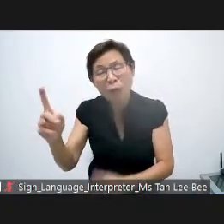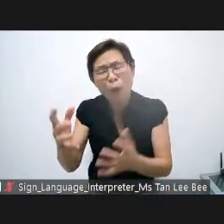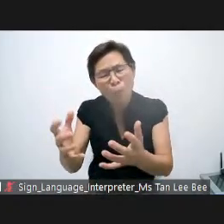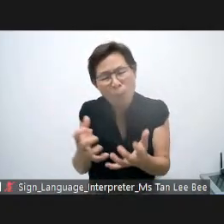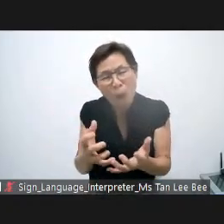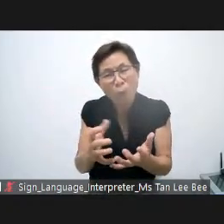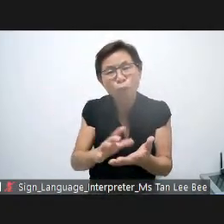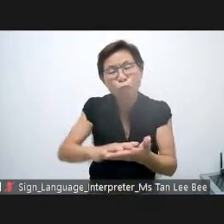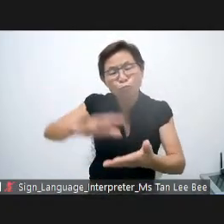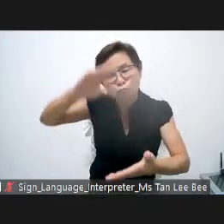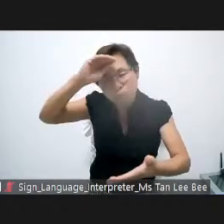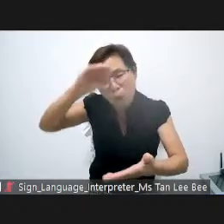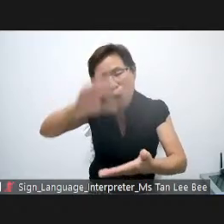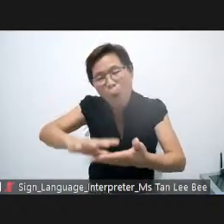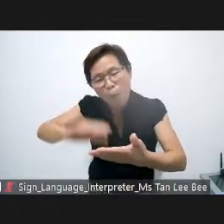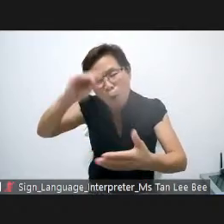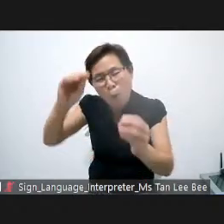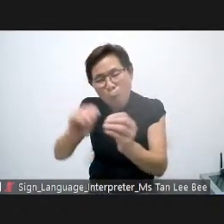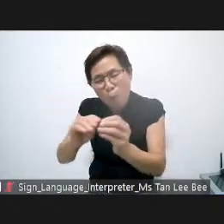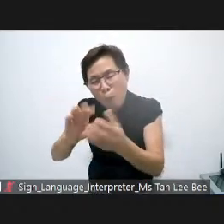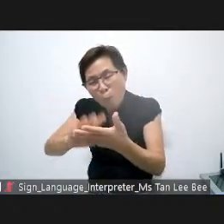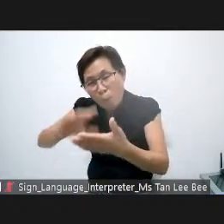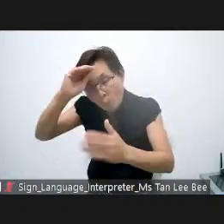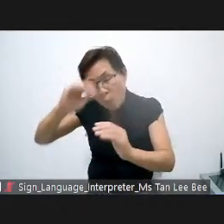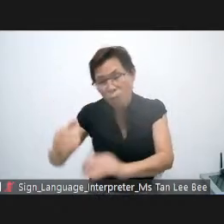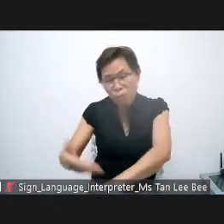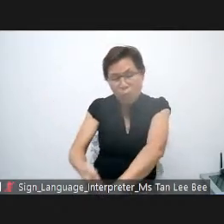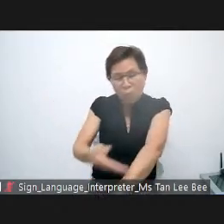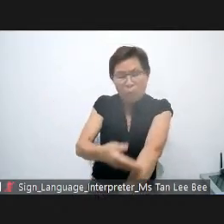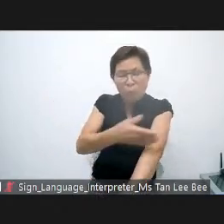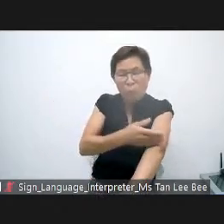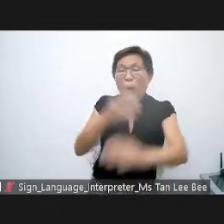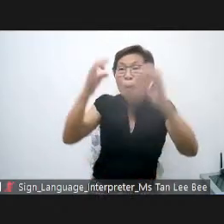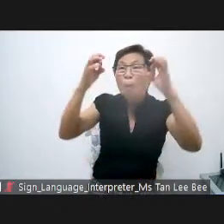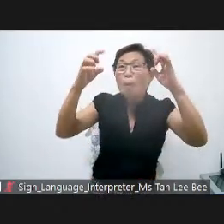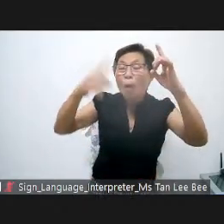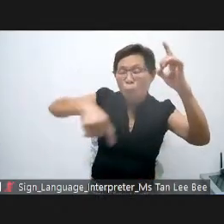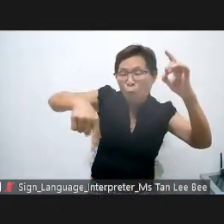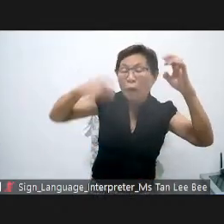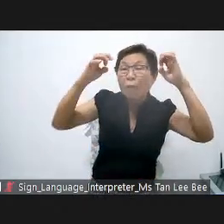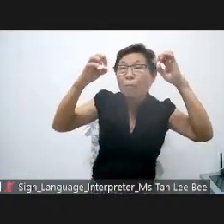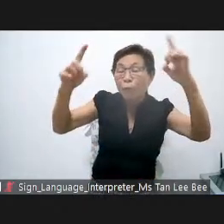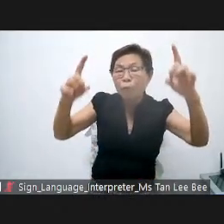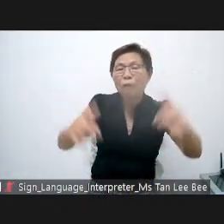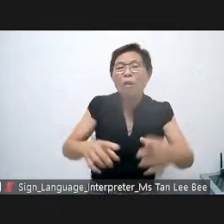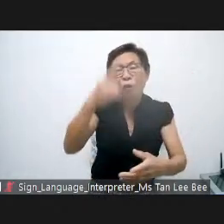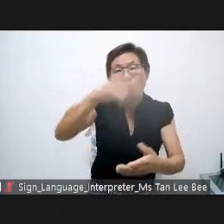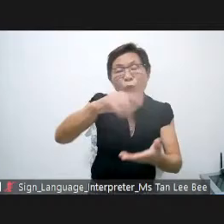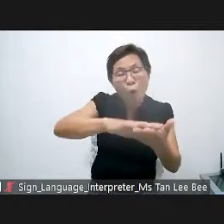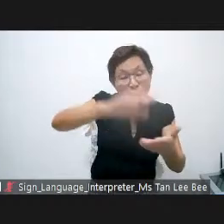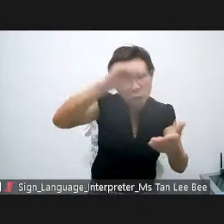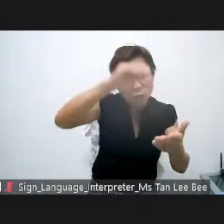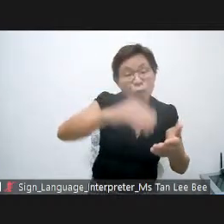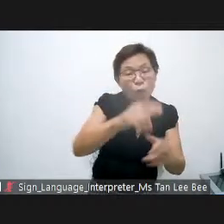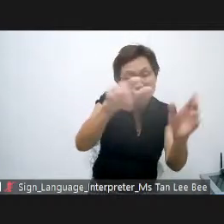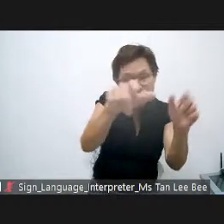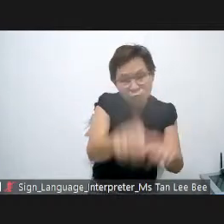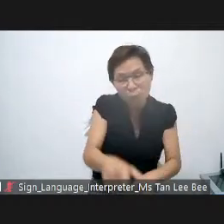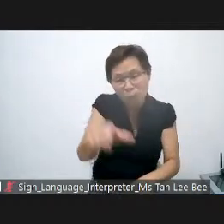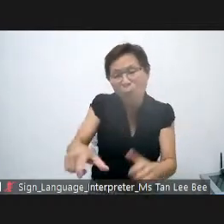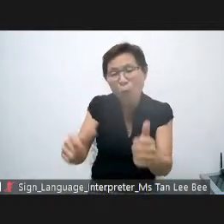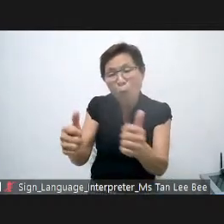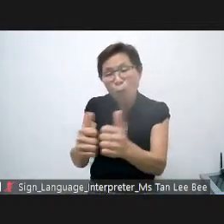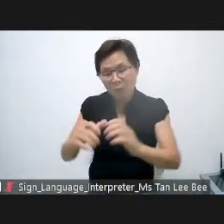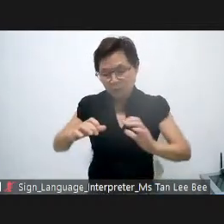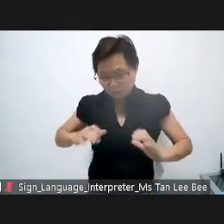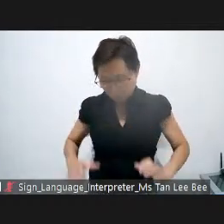their knowledge in uplifting the quality of education for learners with disabilities.